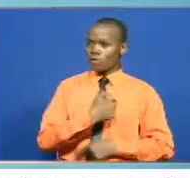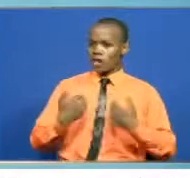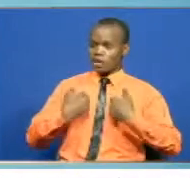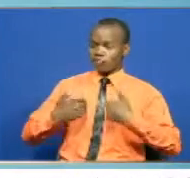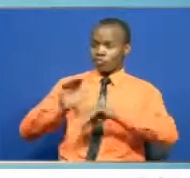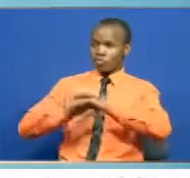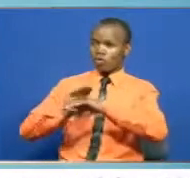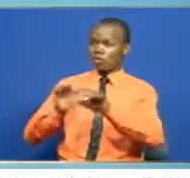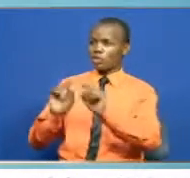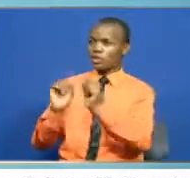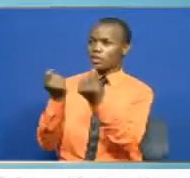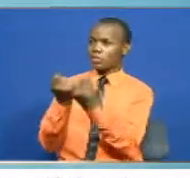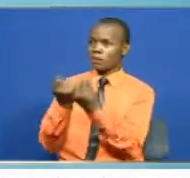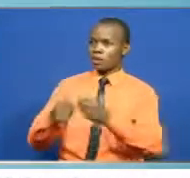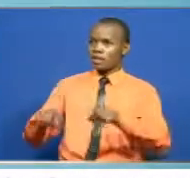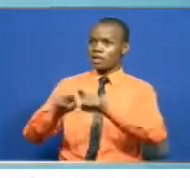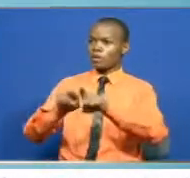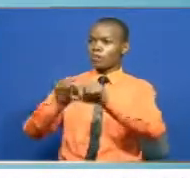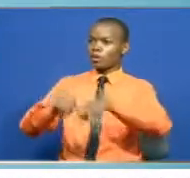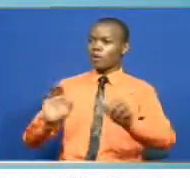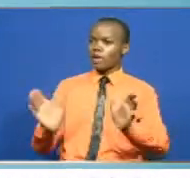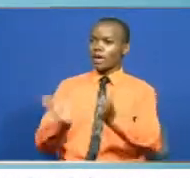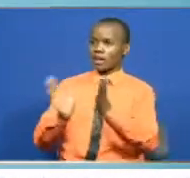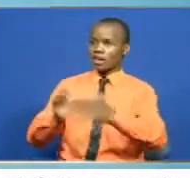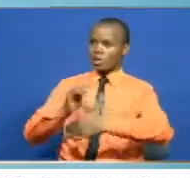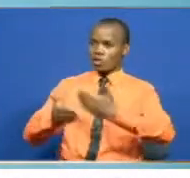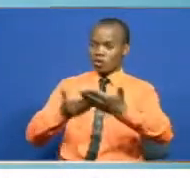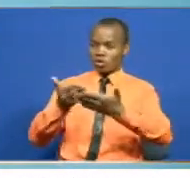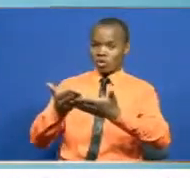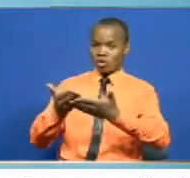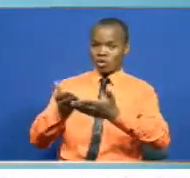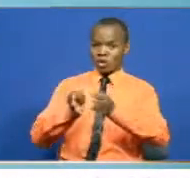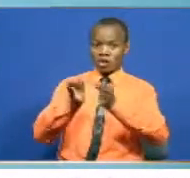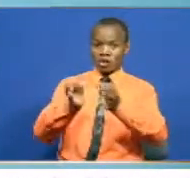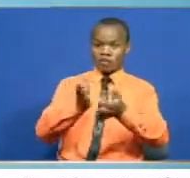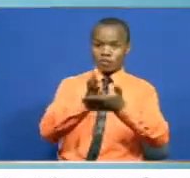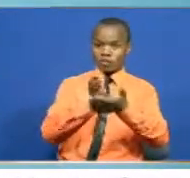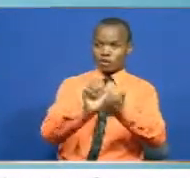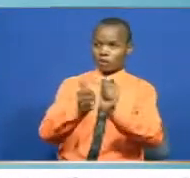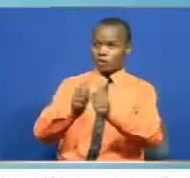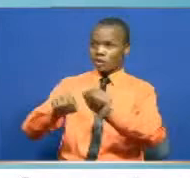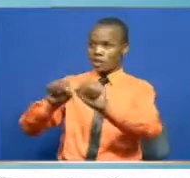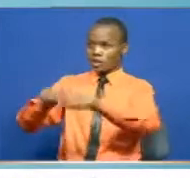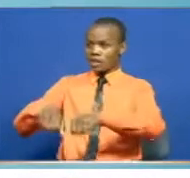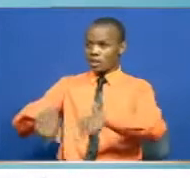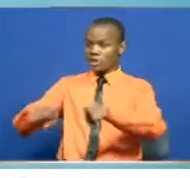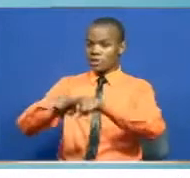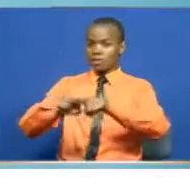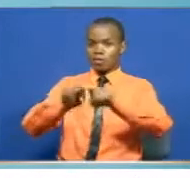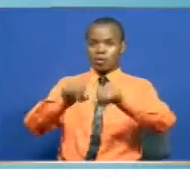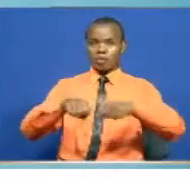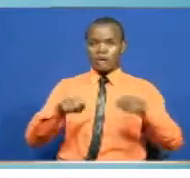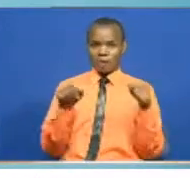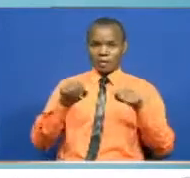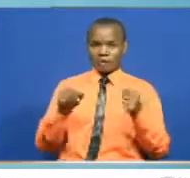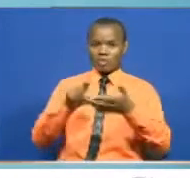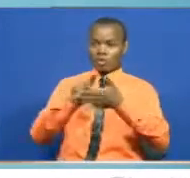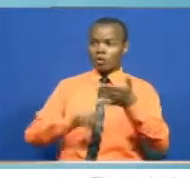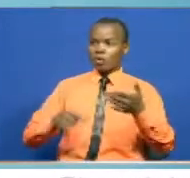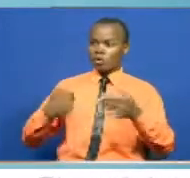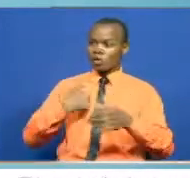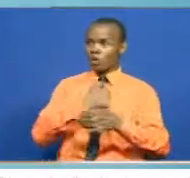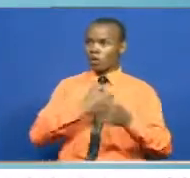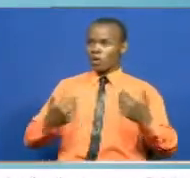and I will encourage everybody to take a look at our games, and you'll be very interested in what we have to offer.